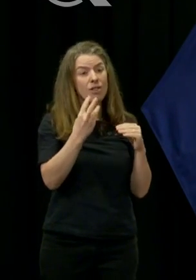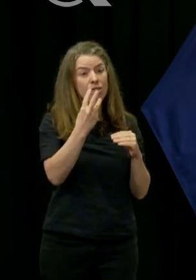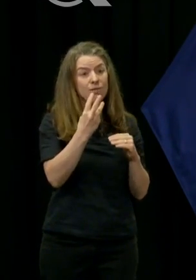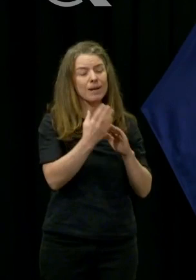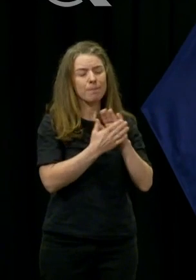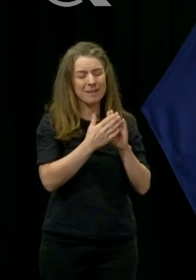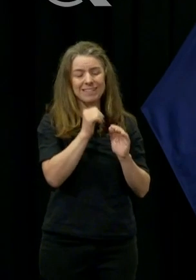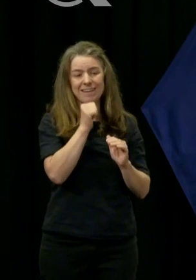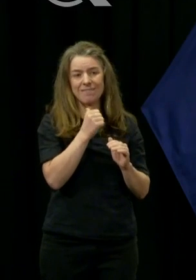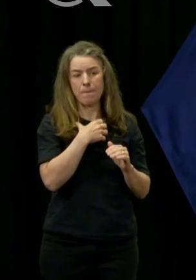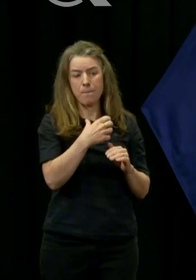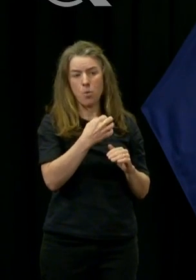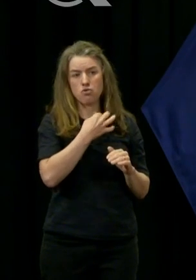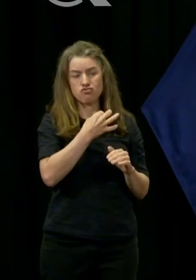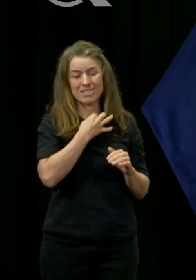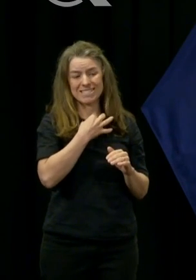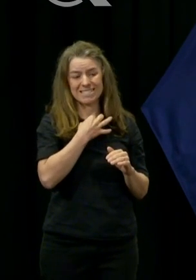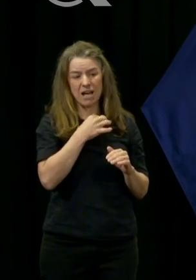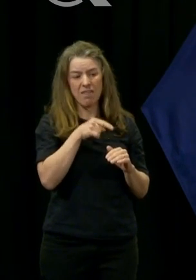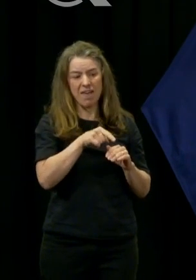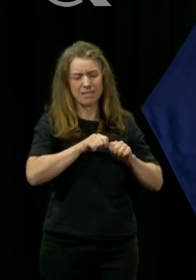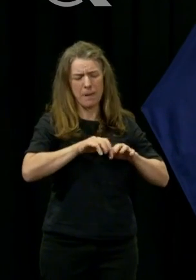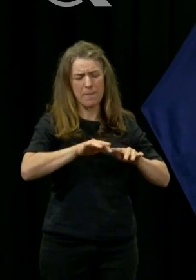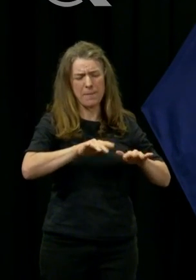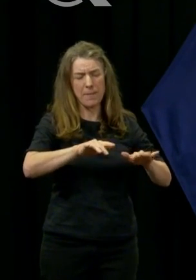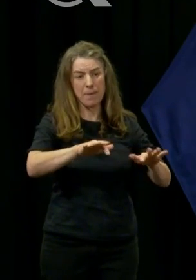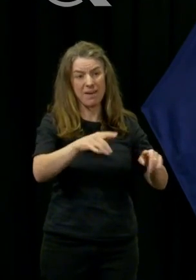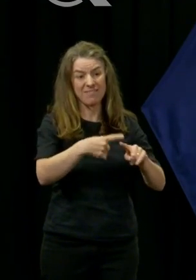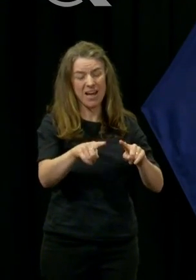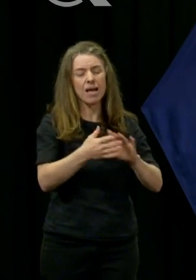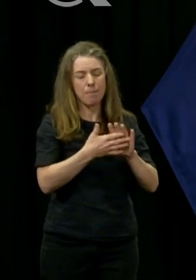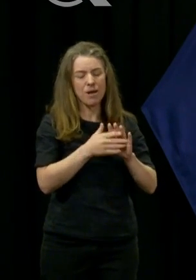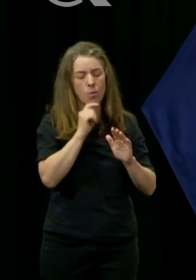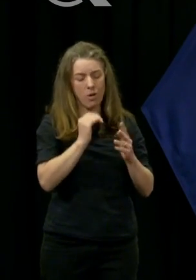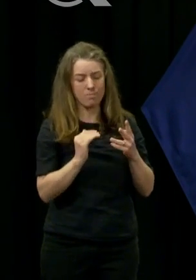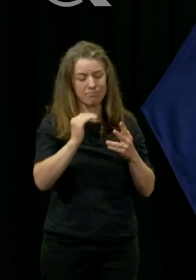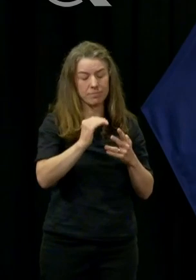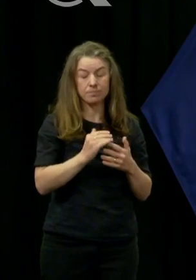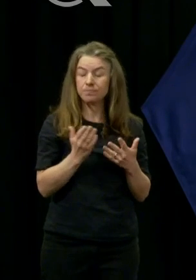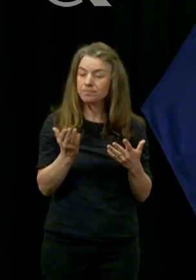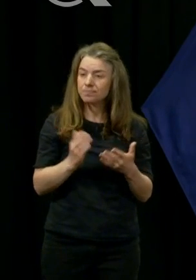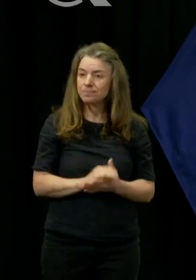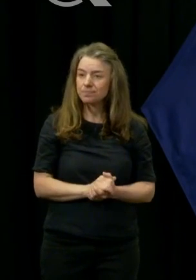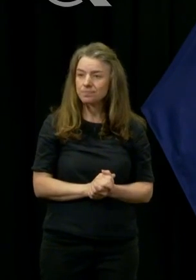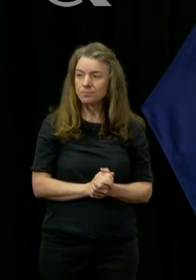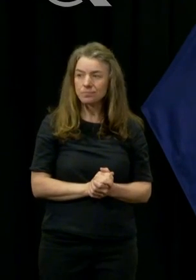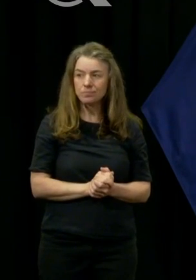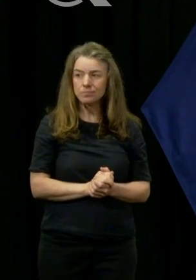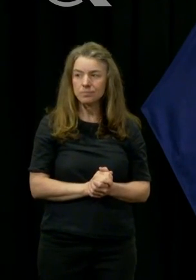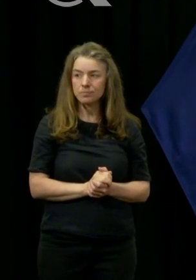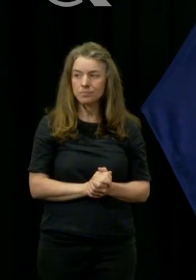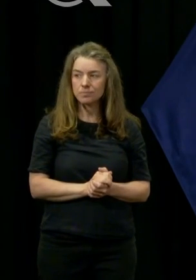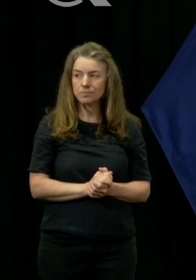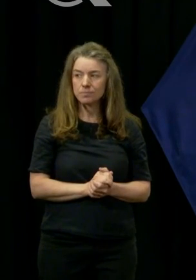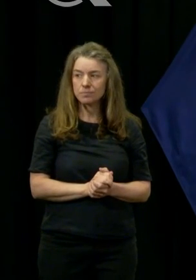heightened risk that the disease is not contained. What are the implications not at that point yet. What are the Sorry, I'll come to Jessica. What